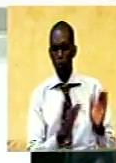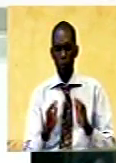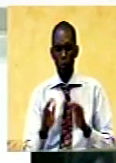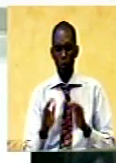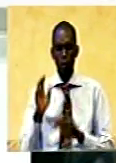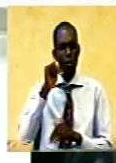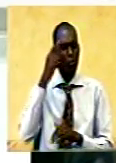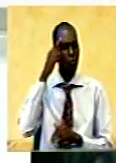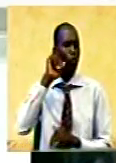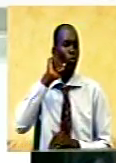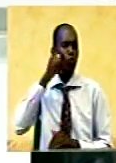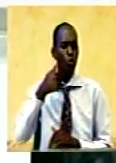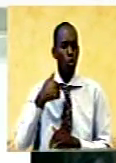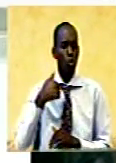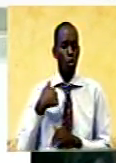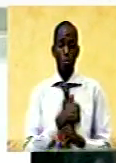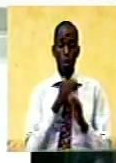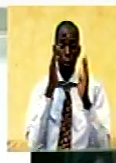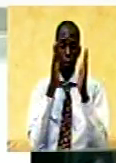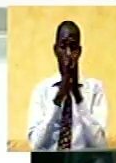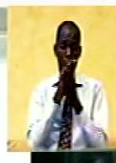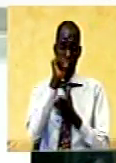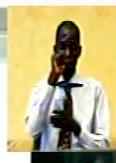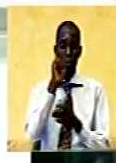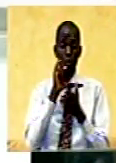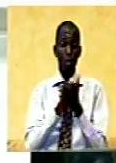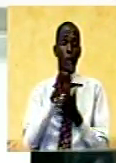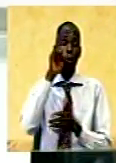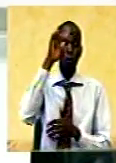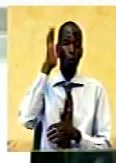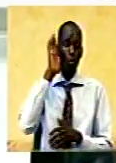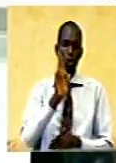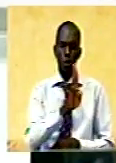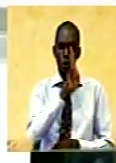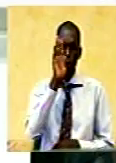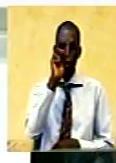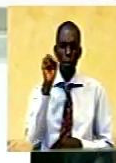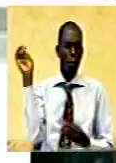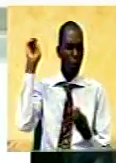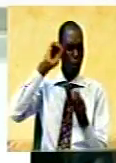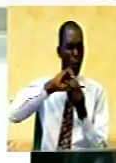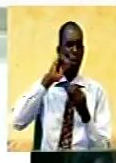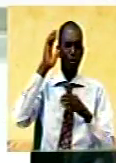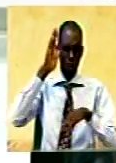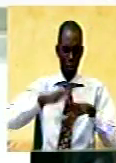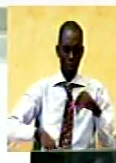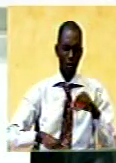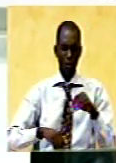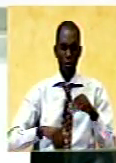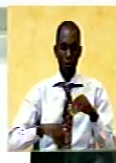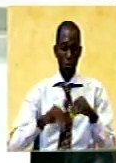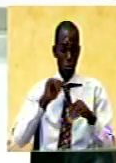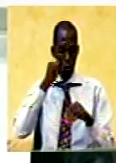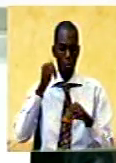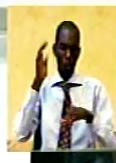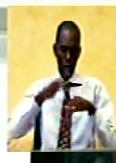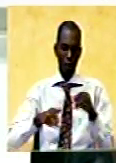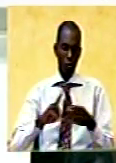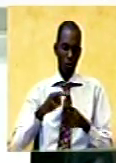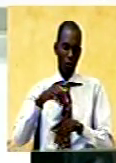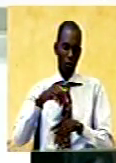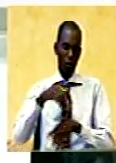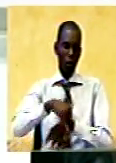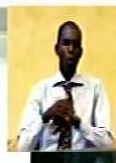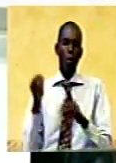anointing. Utterance. Prepare him for tomorrow. Father, we believe you will use him more tomorrow